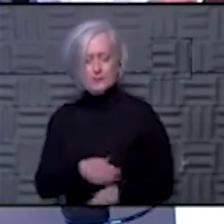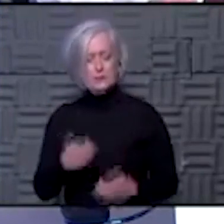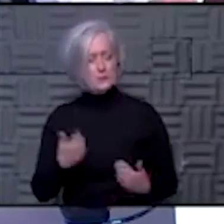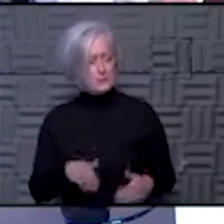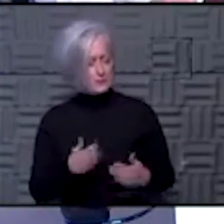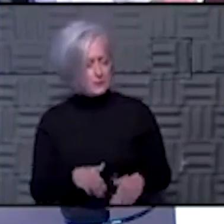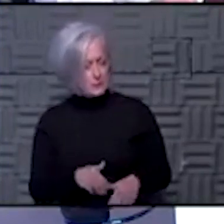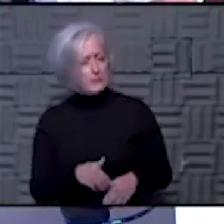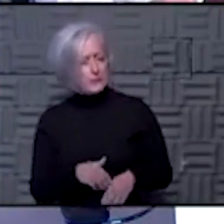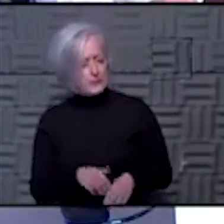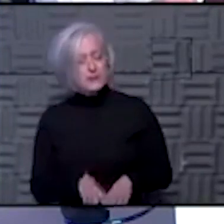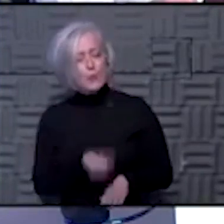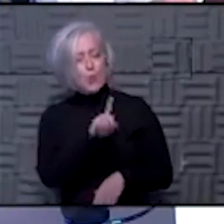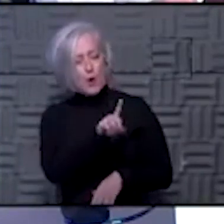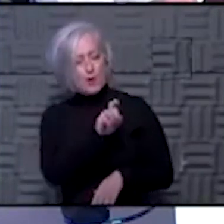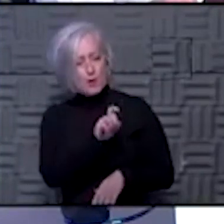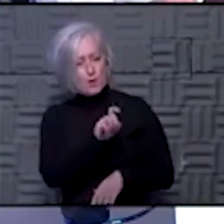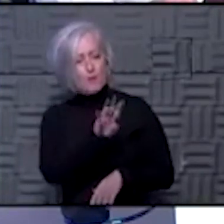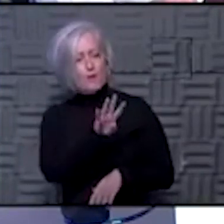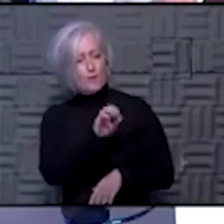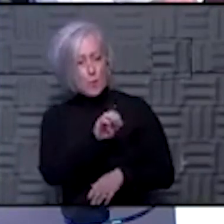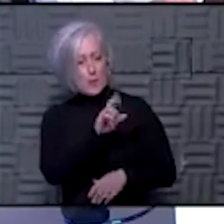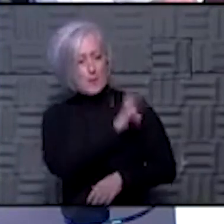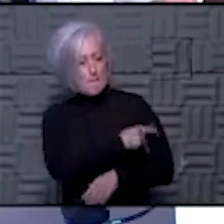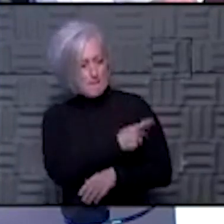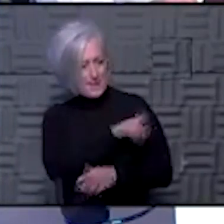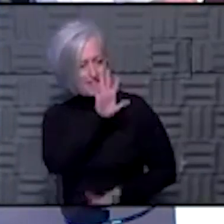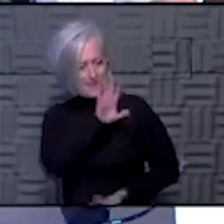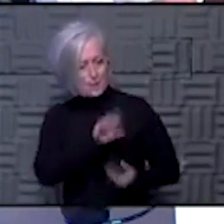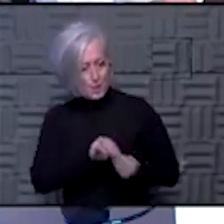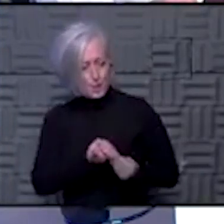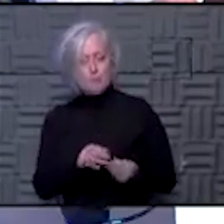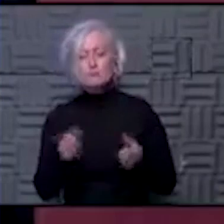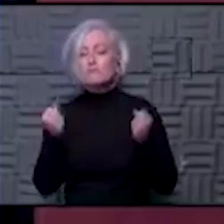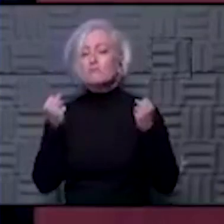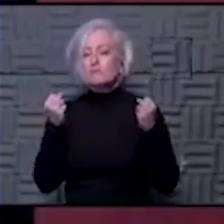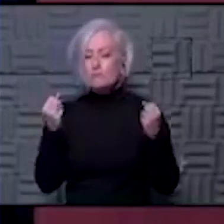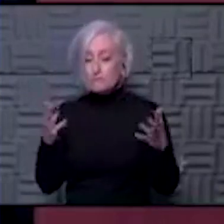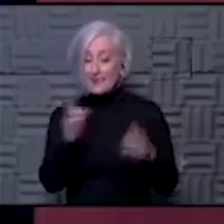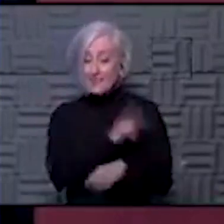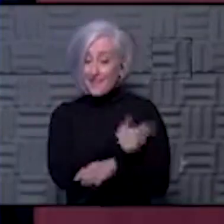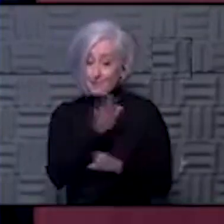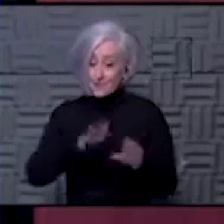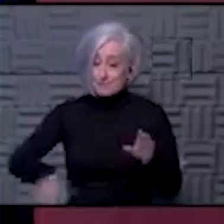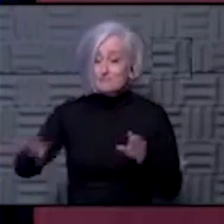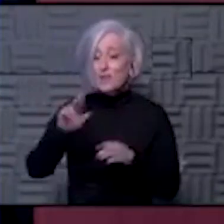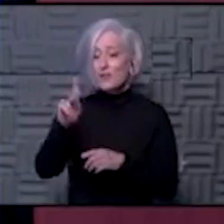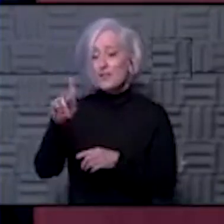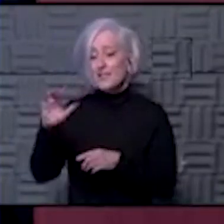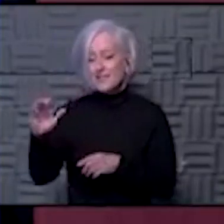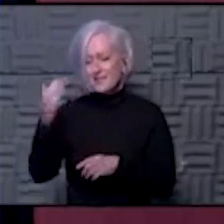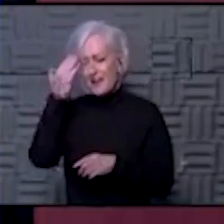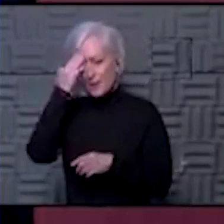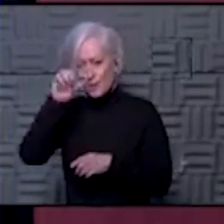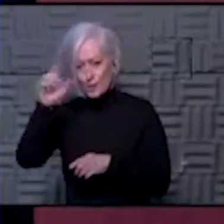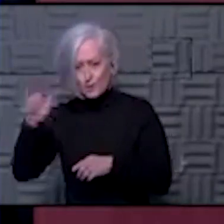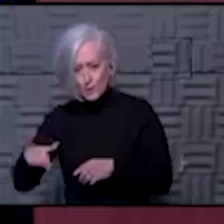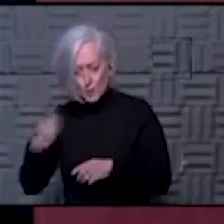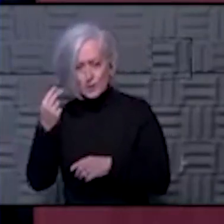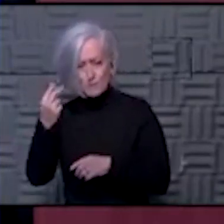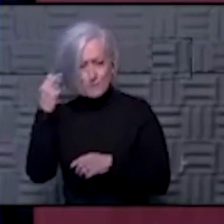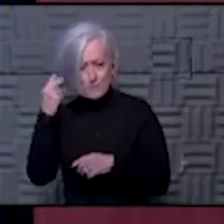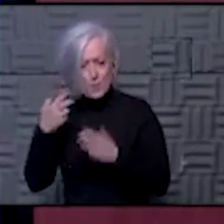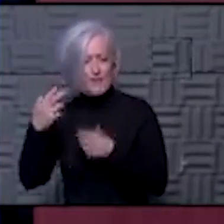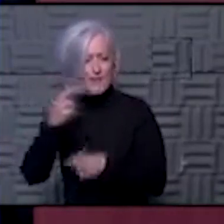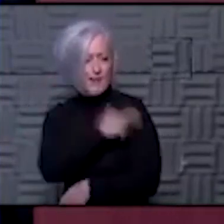140 patients overall. And I know many hospitals in Kansas City and our metropolitan area. I know Lawrence Memorial had struggled with the number of not having enough